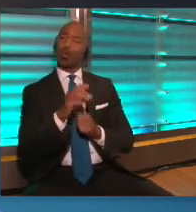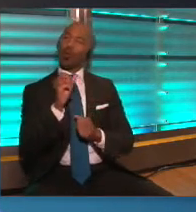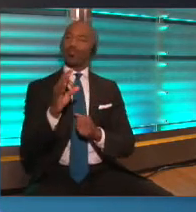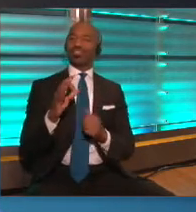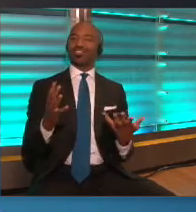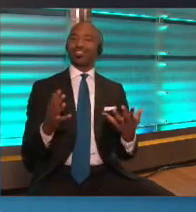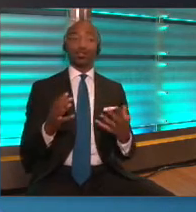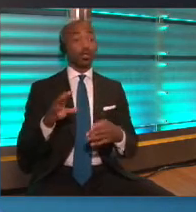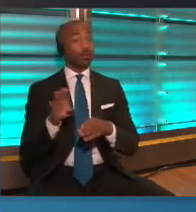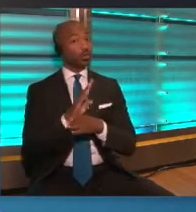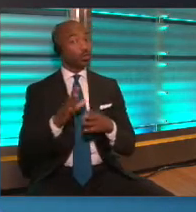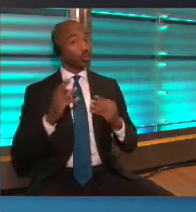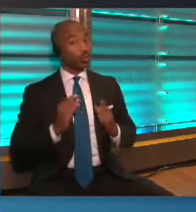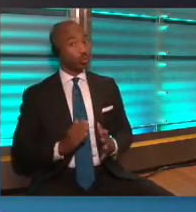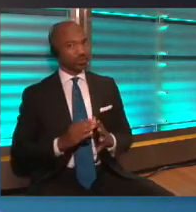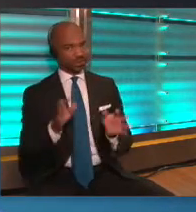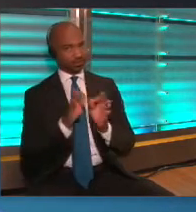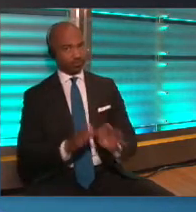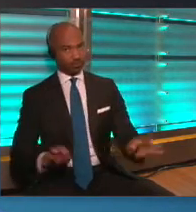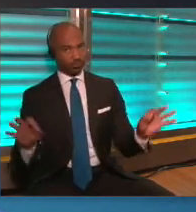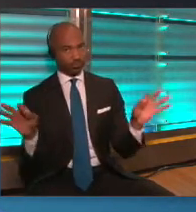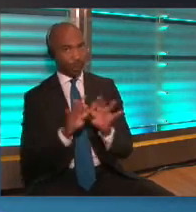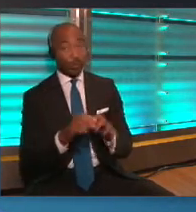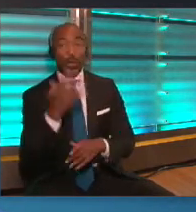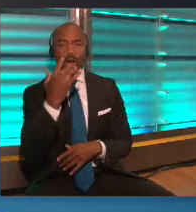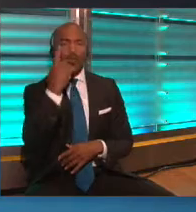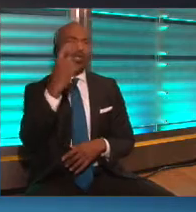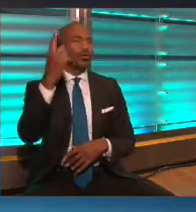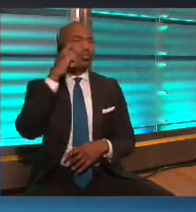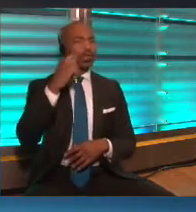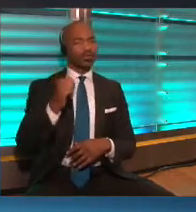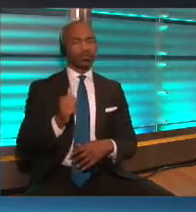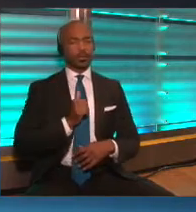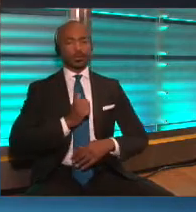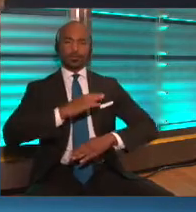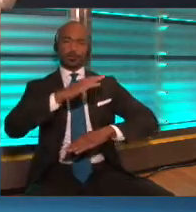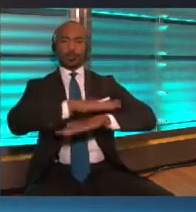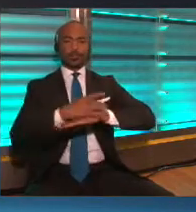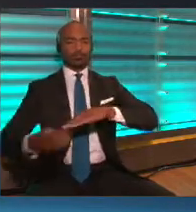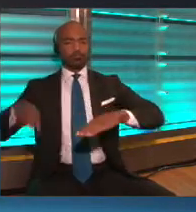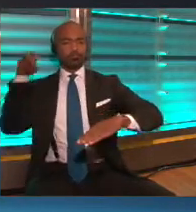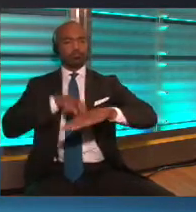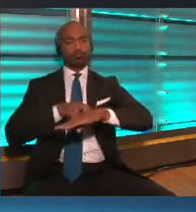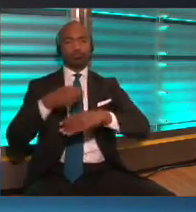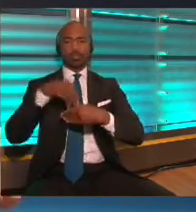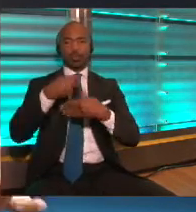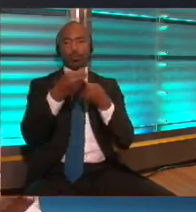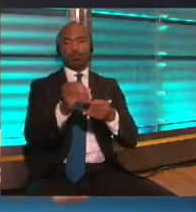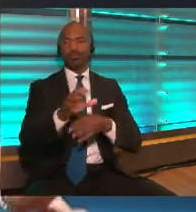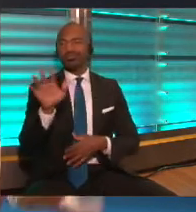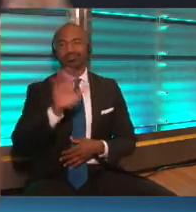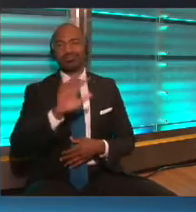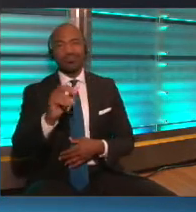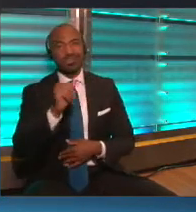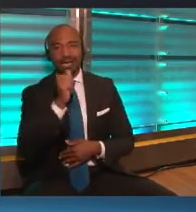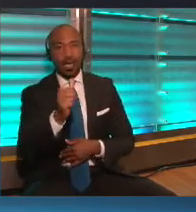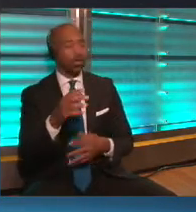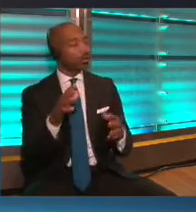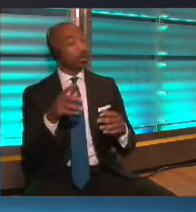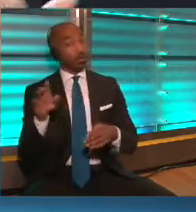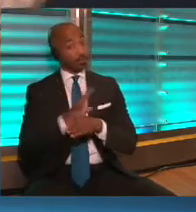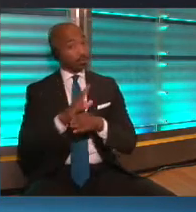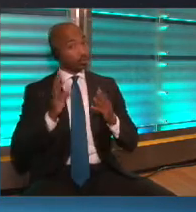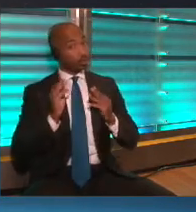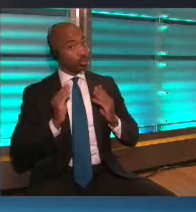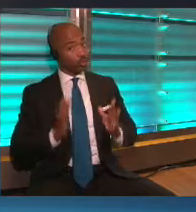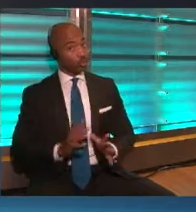entrepreneurs, this is really, really important too, because sometimes you can think of your role as sitting behind a desk in an office, and that's not the case. As an entrepreneur, it's so important to